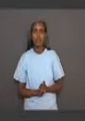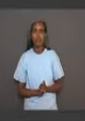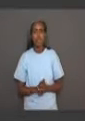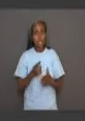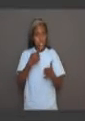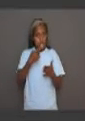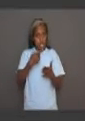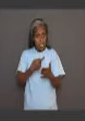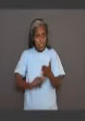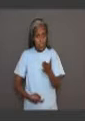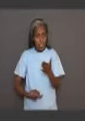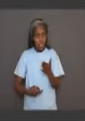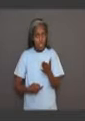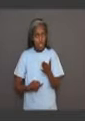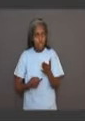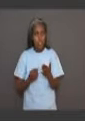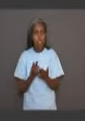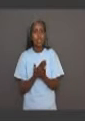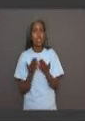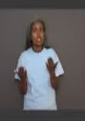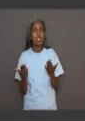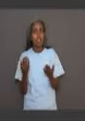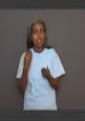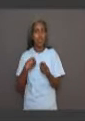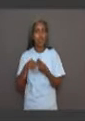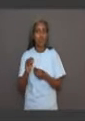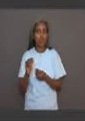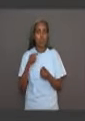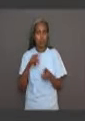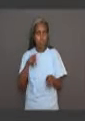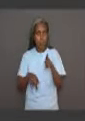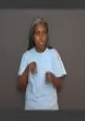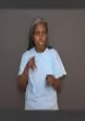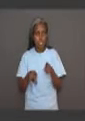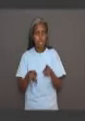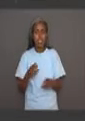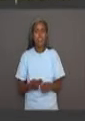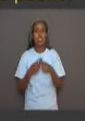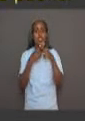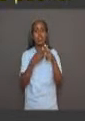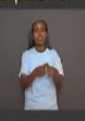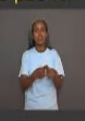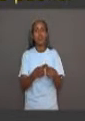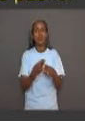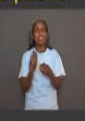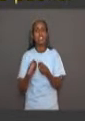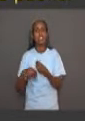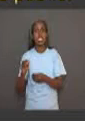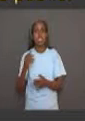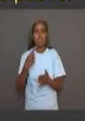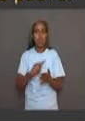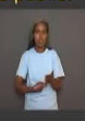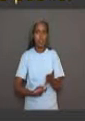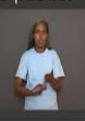The price at which articles are sold to the public is called the selling